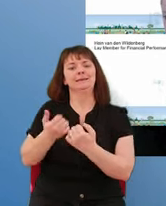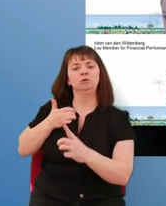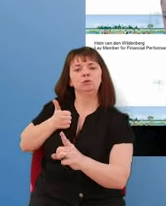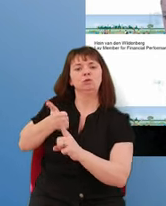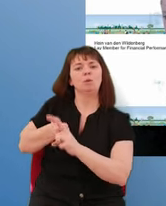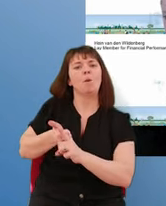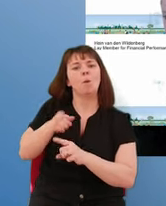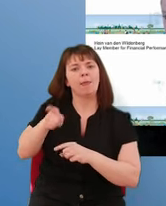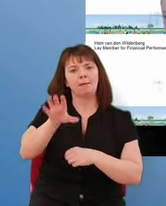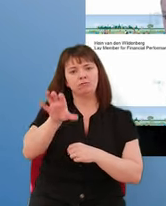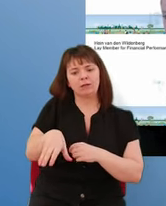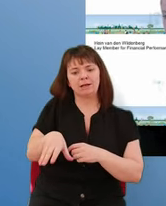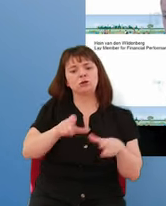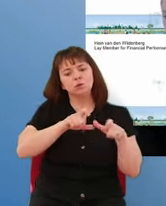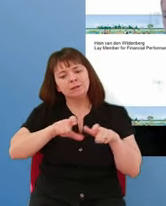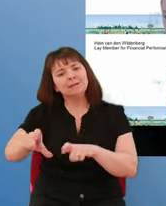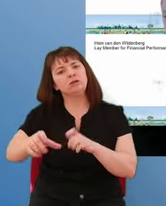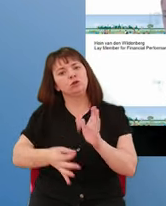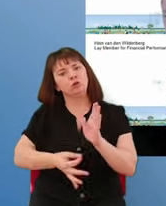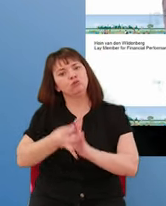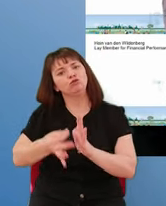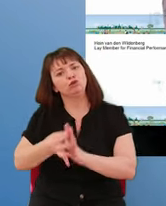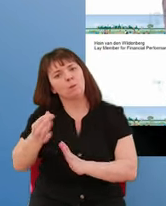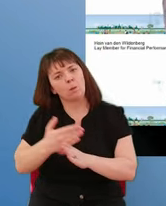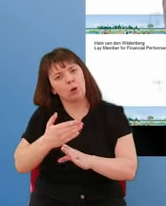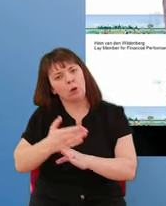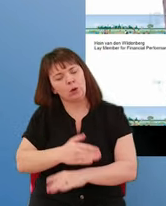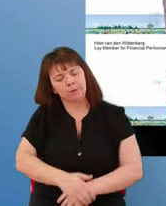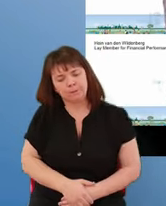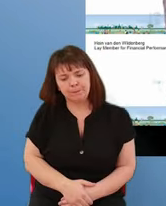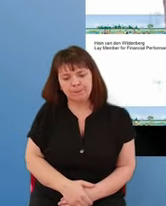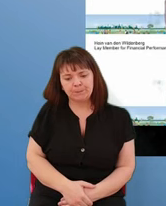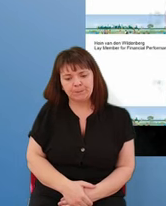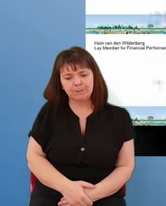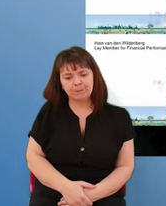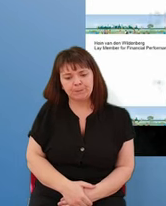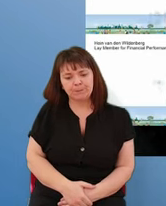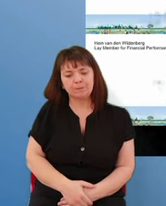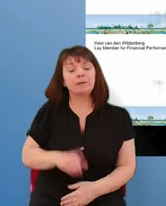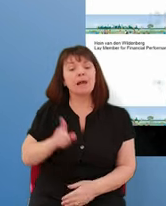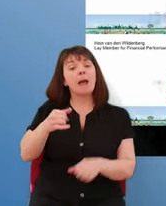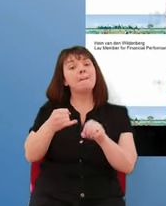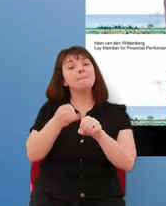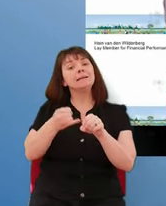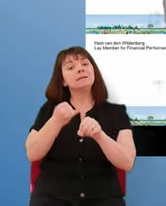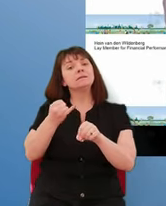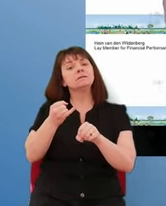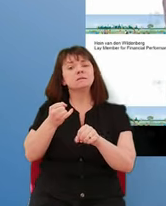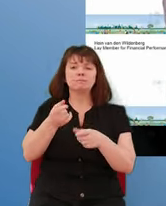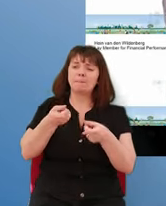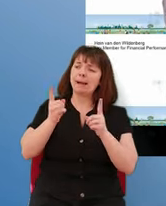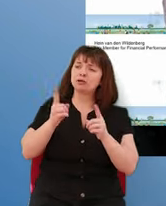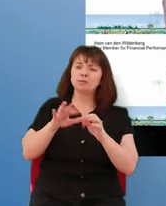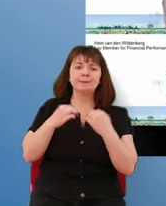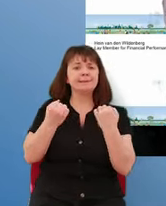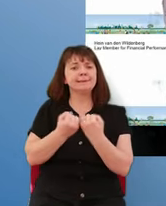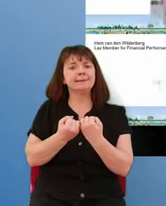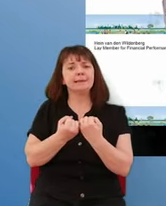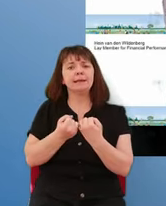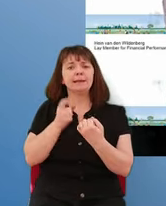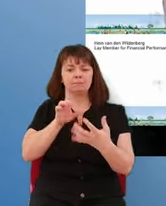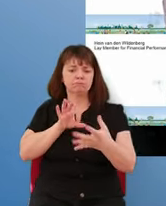medicines management team is engaged in this, and also our quality management team are involved.